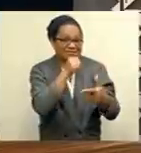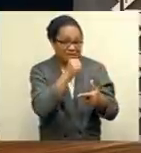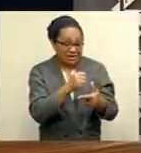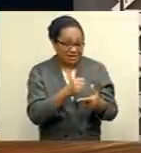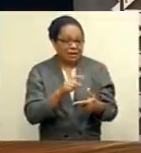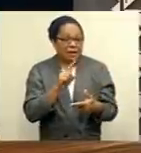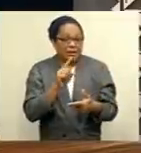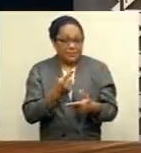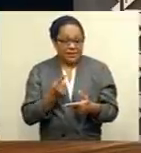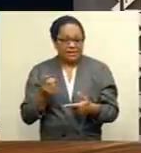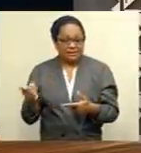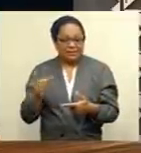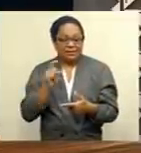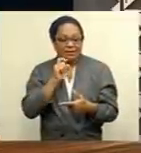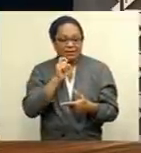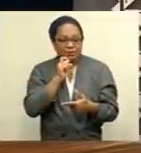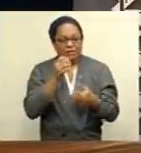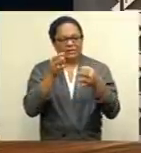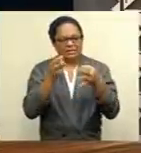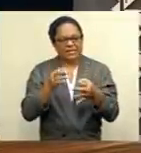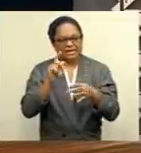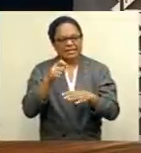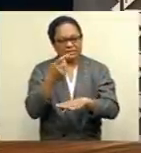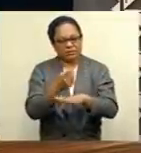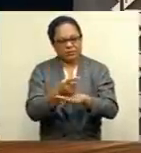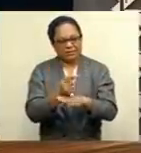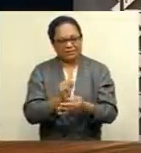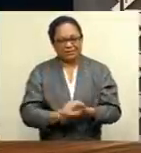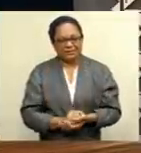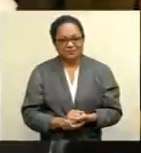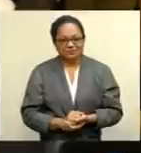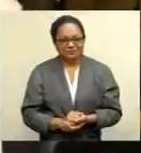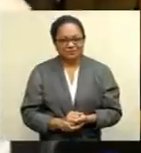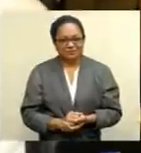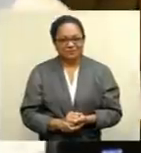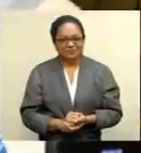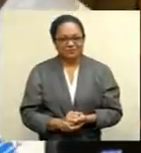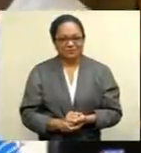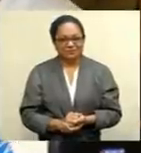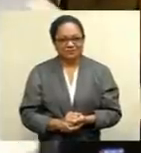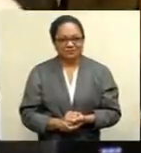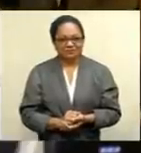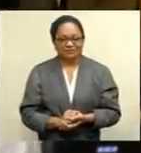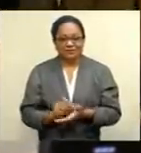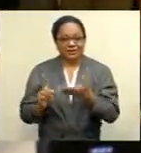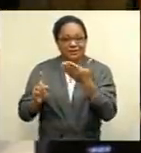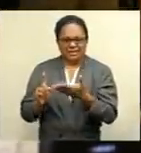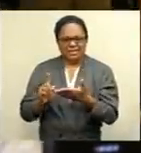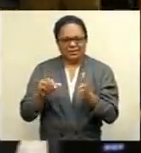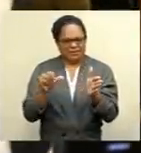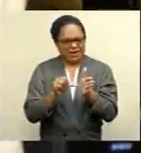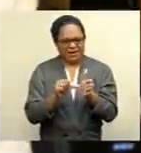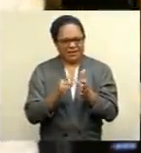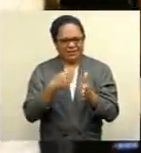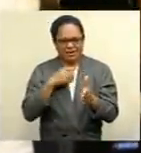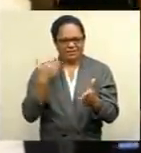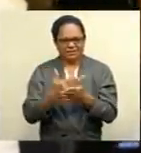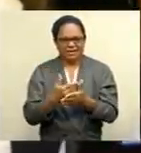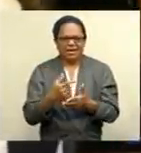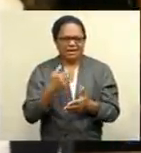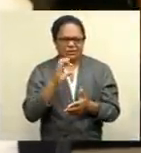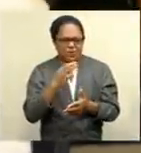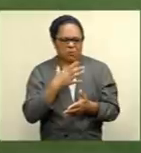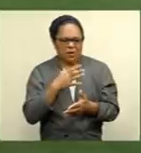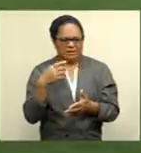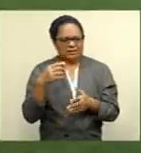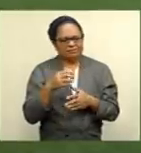fair idea of his next move by next week. Reports. It's a tough journey for us. Fuli says he has no plan to apply for the men's